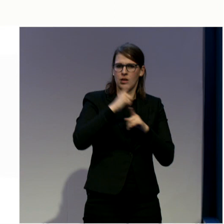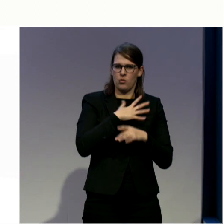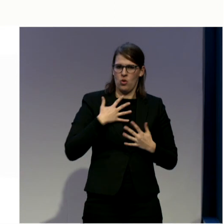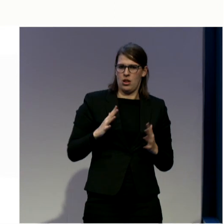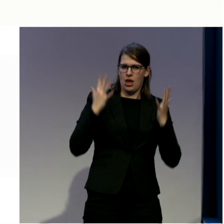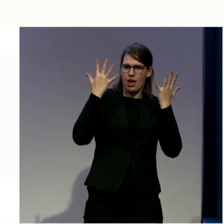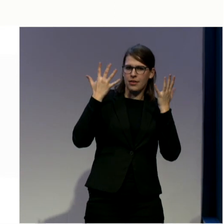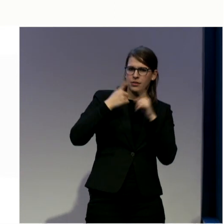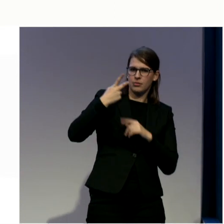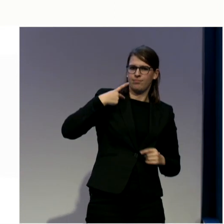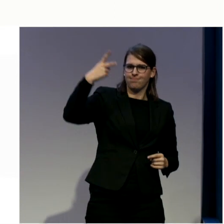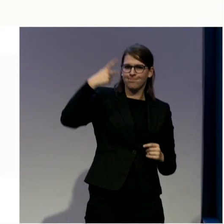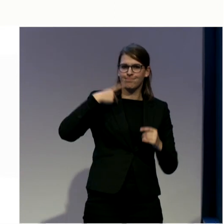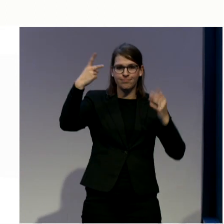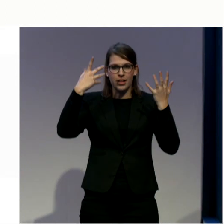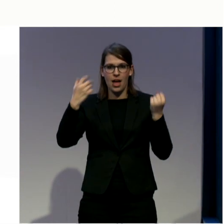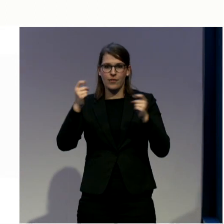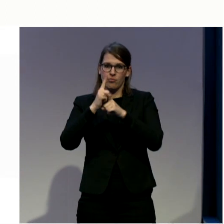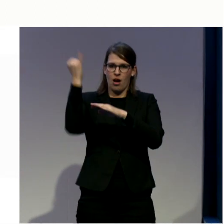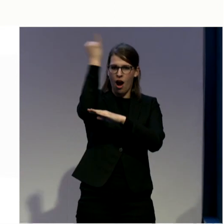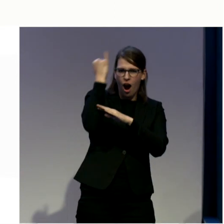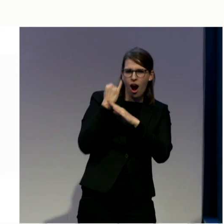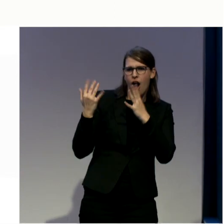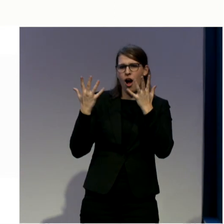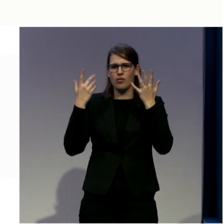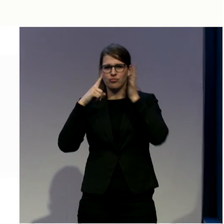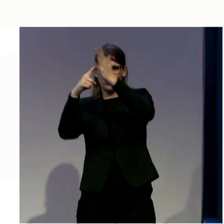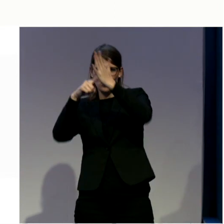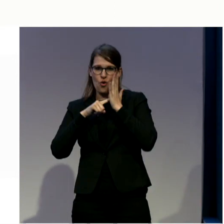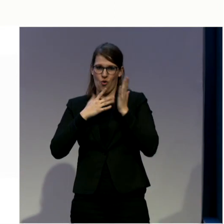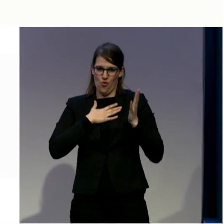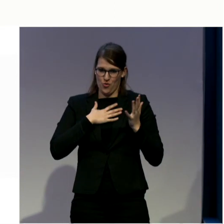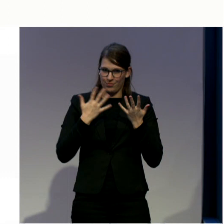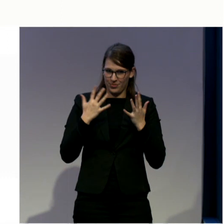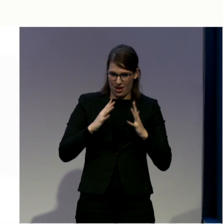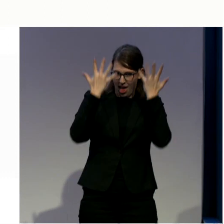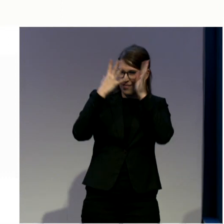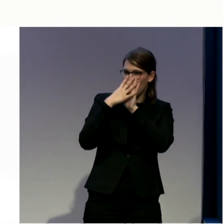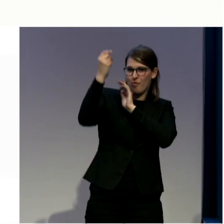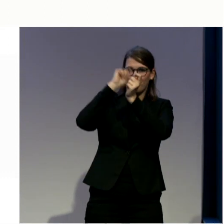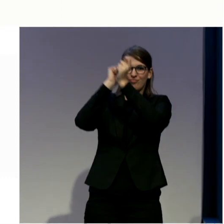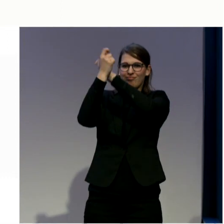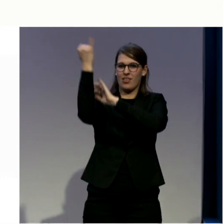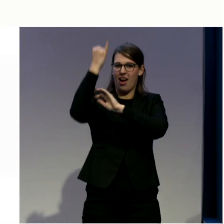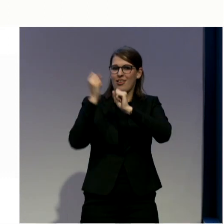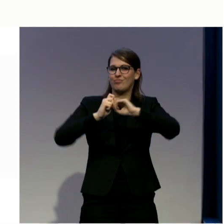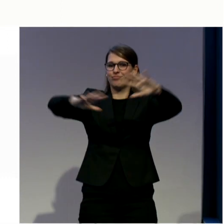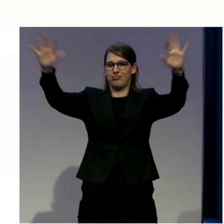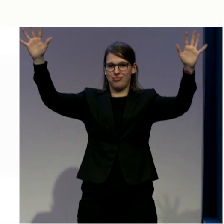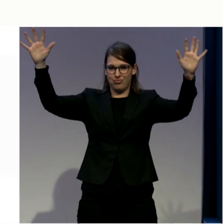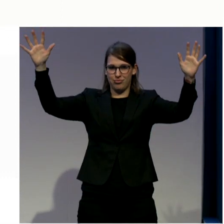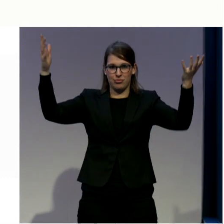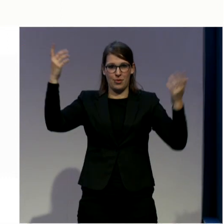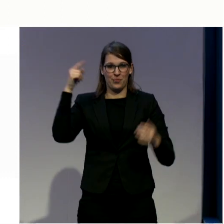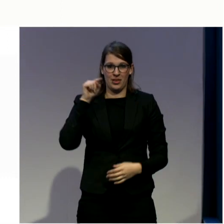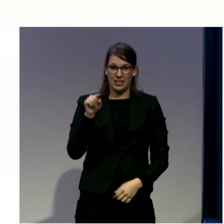with disabilities are not included on the screen, they could not be included sometimes in real life." And that's why it